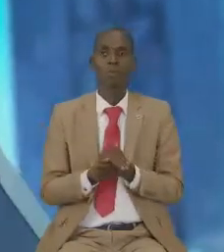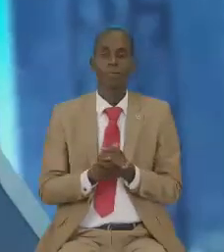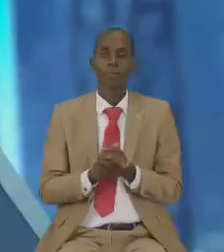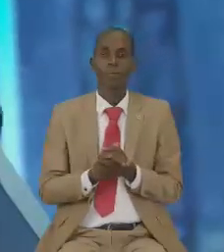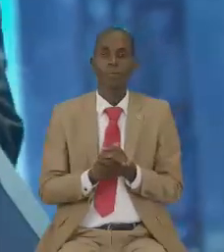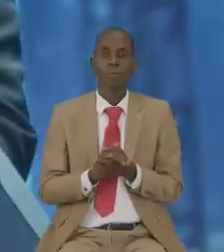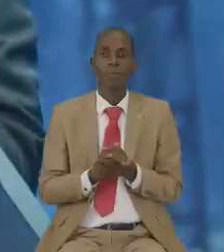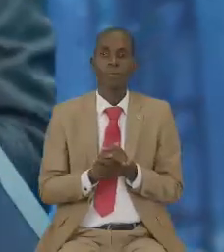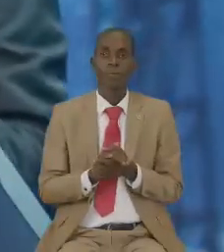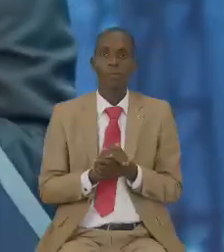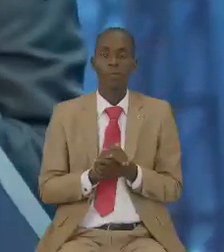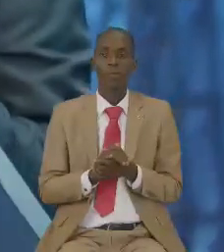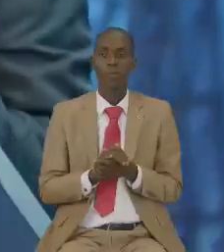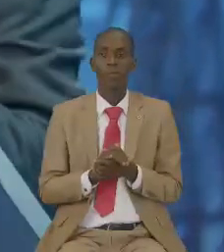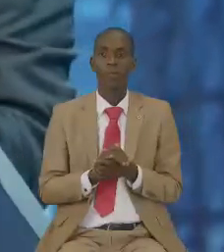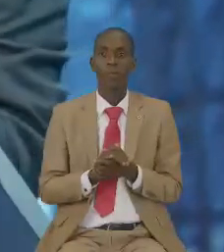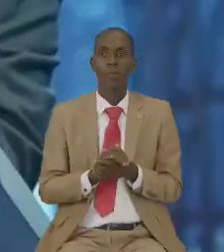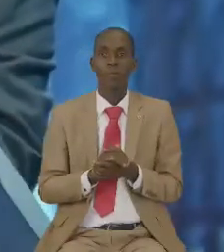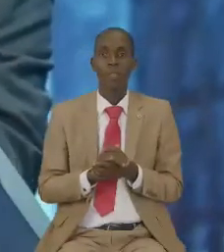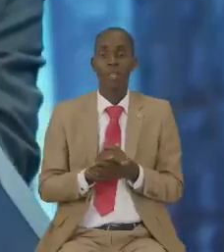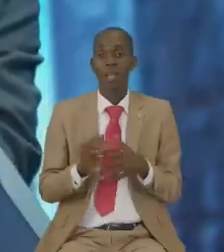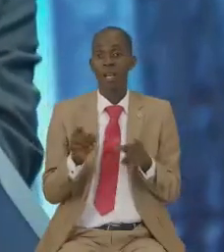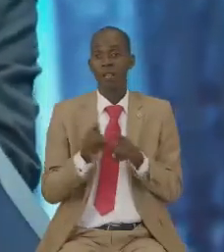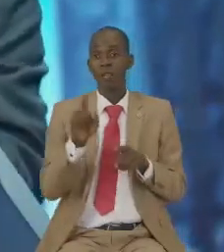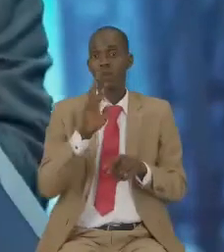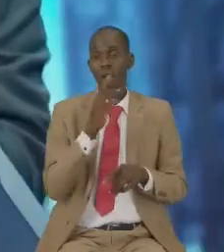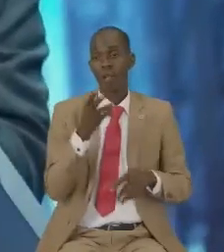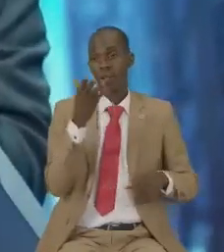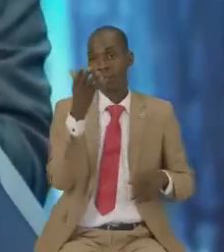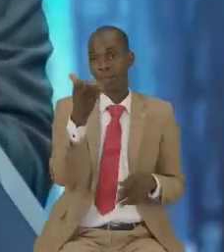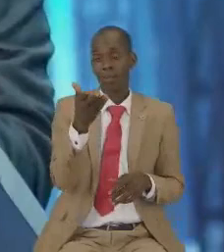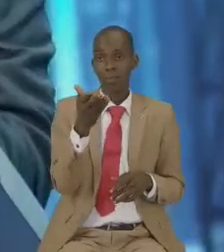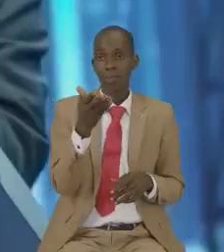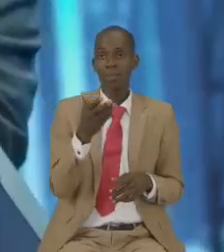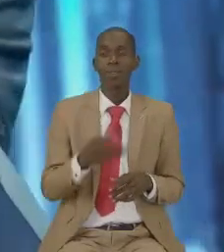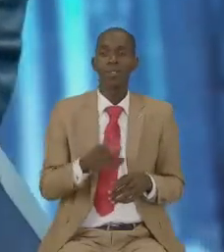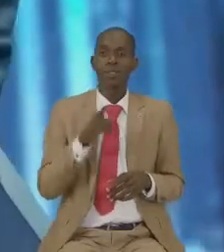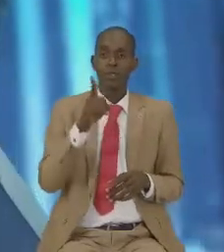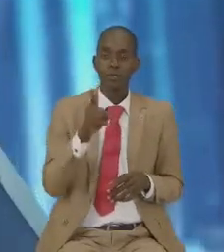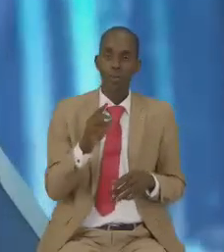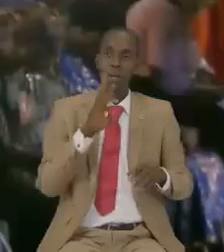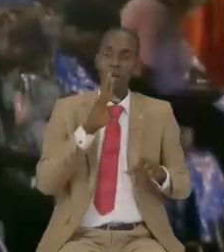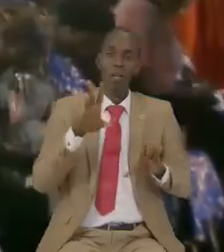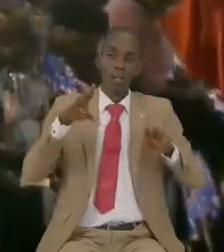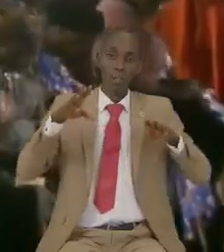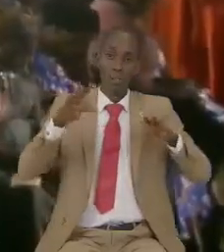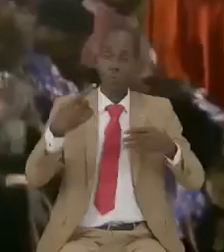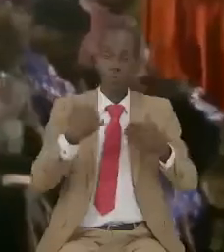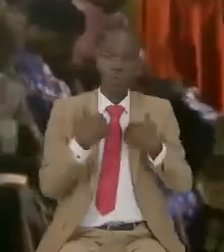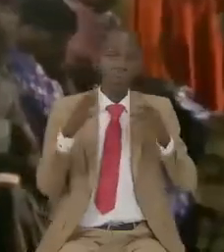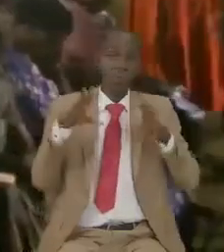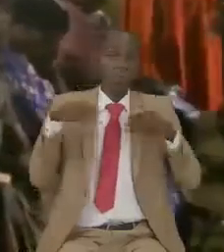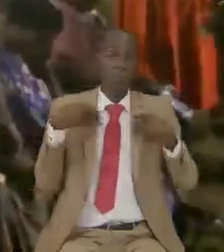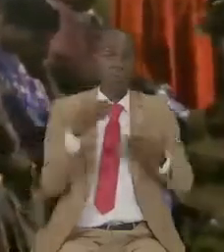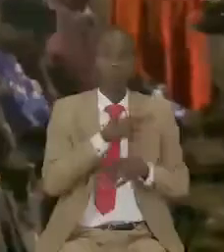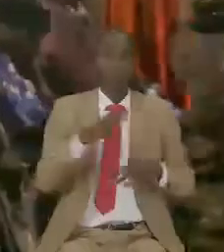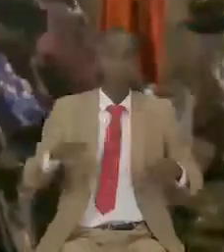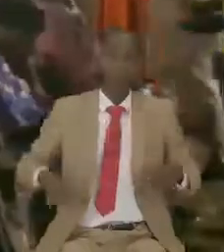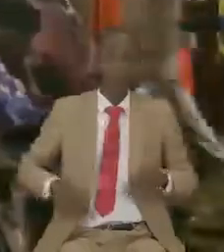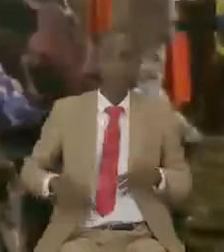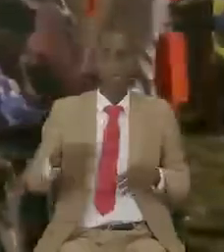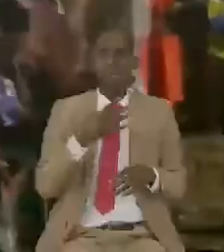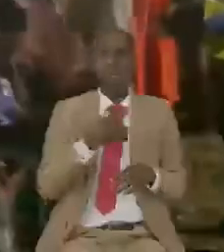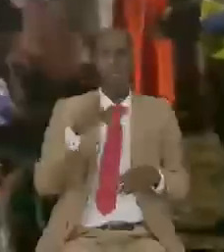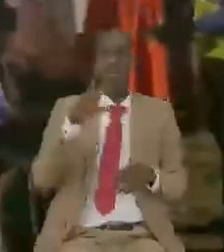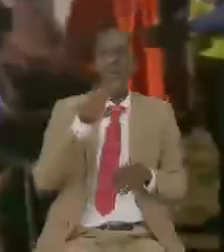If counselors have not come to you, please wave your hand. Counselors, let's move to the back.